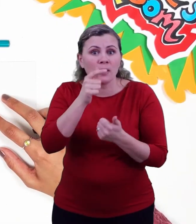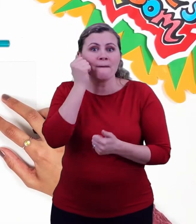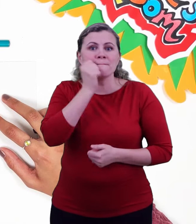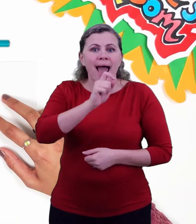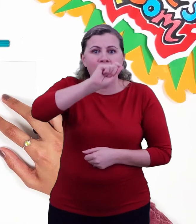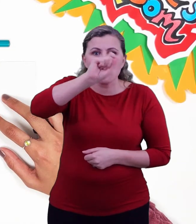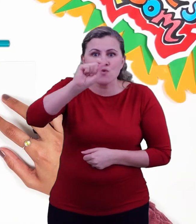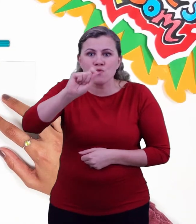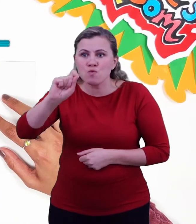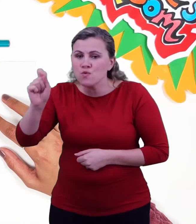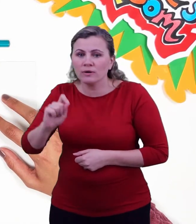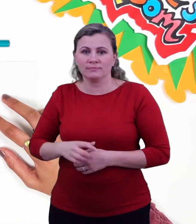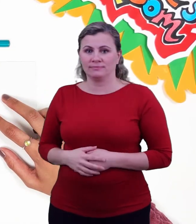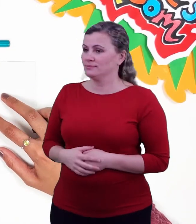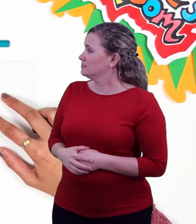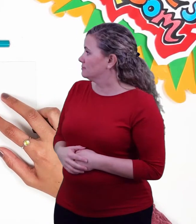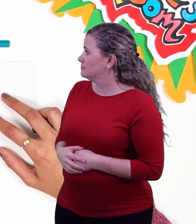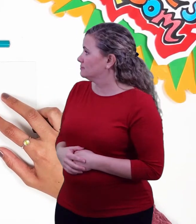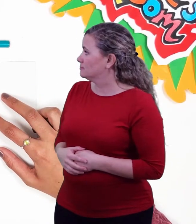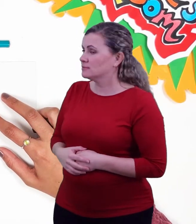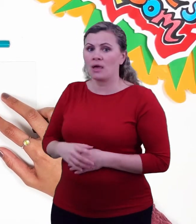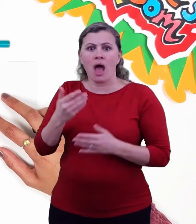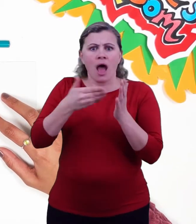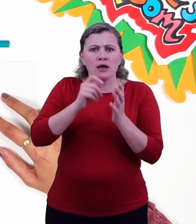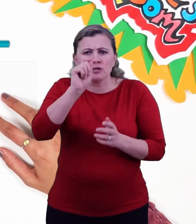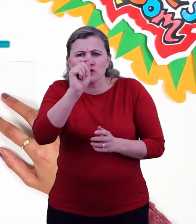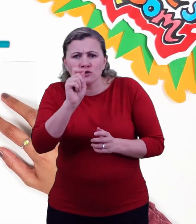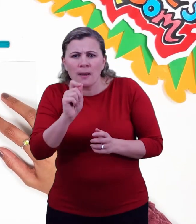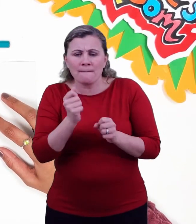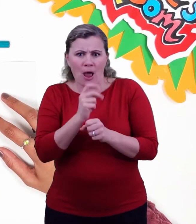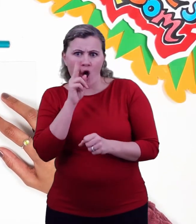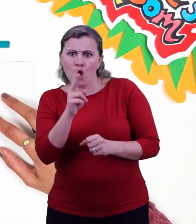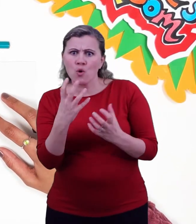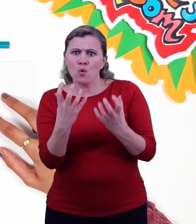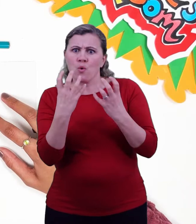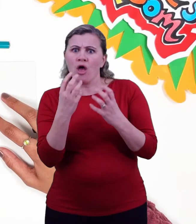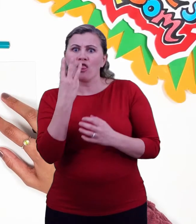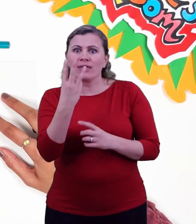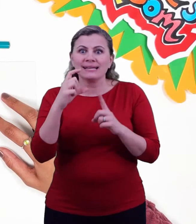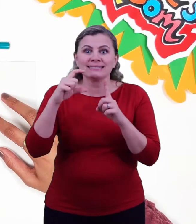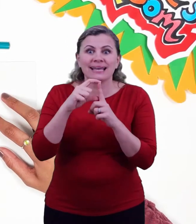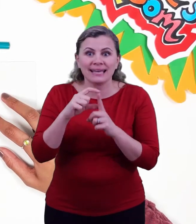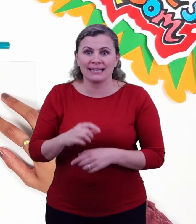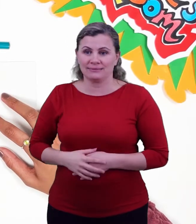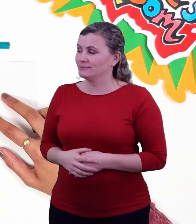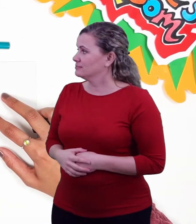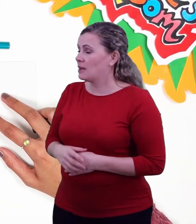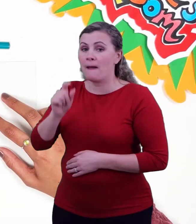your writing with black marker pen and add a shadow onto the right side of your letters to create a cool 3D effect.